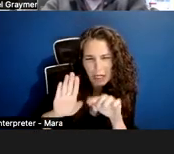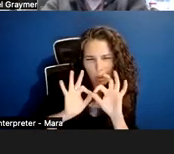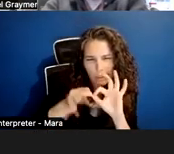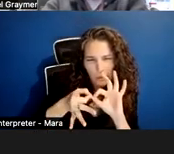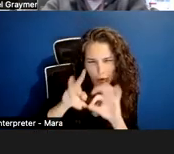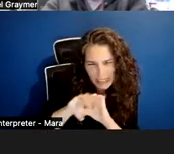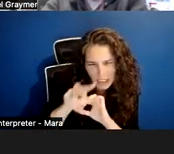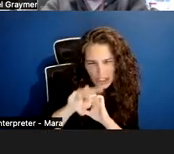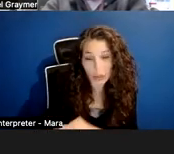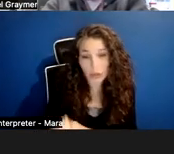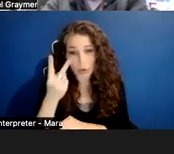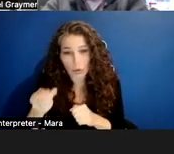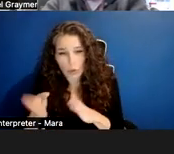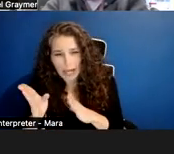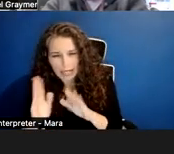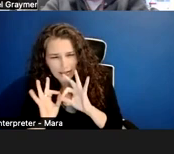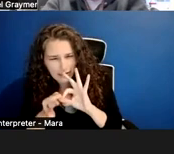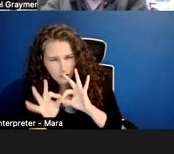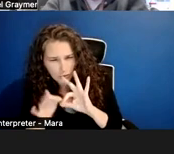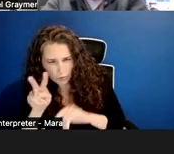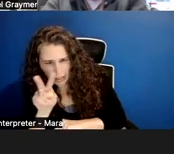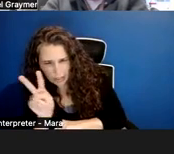two ways of deriving exactly where the